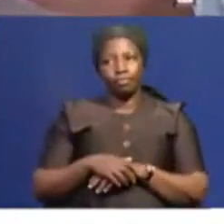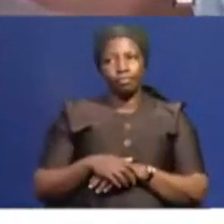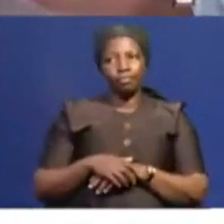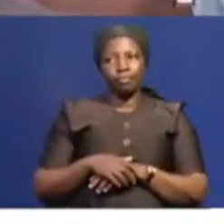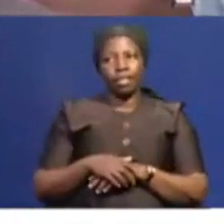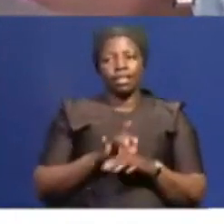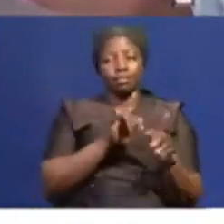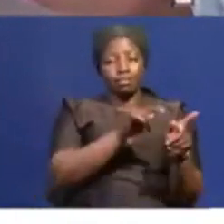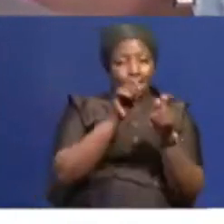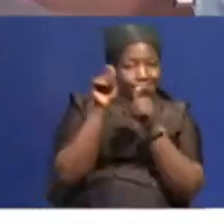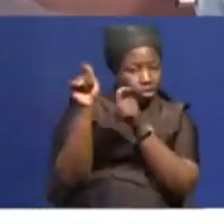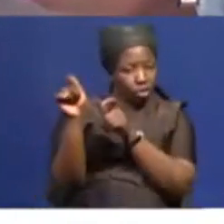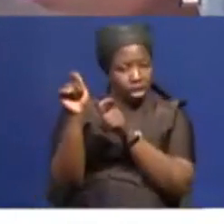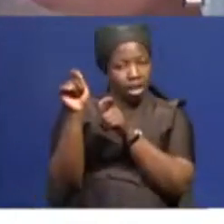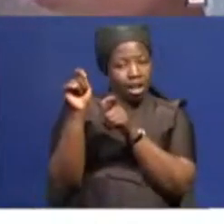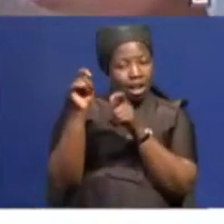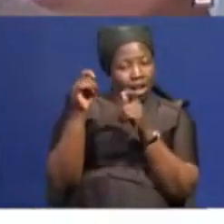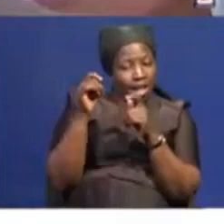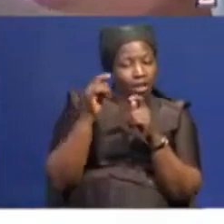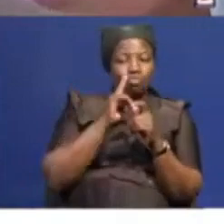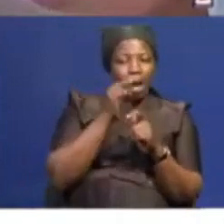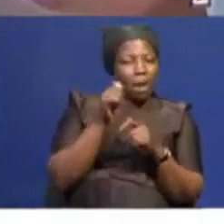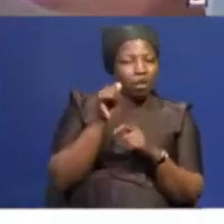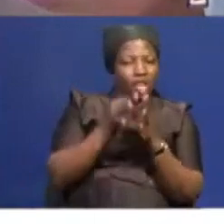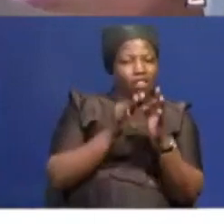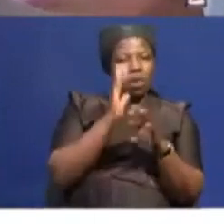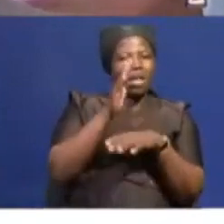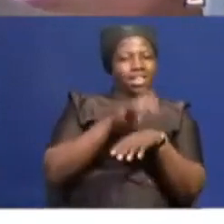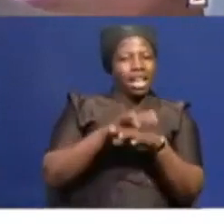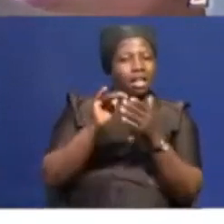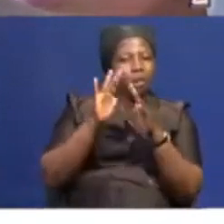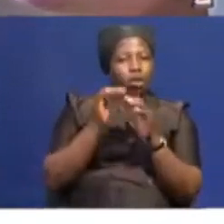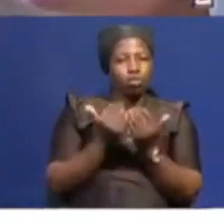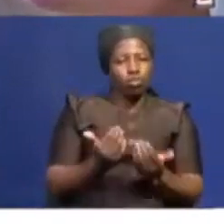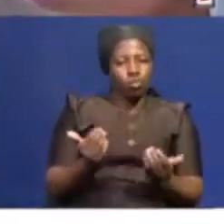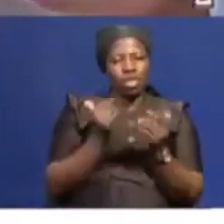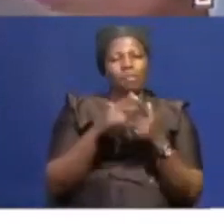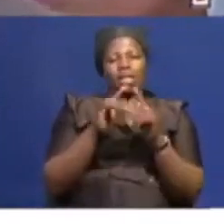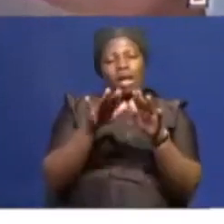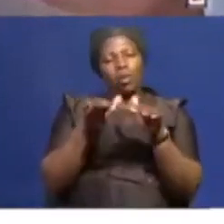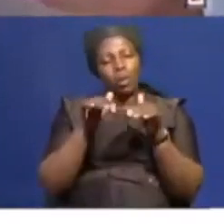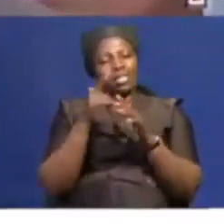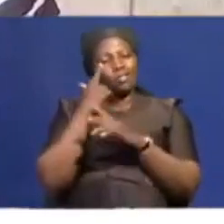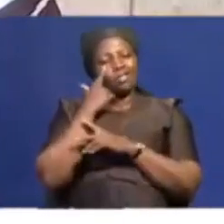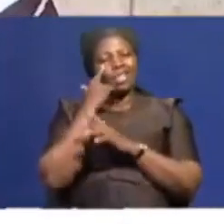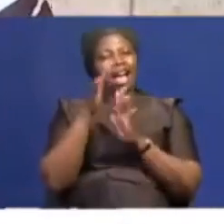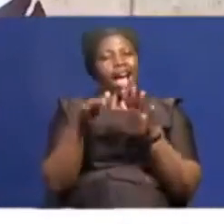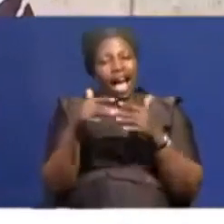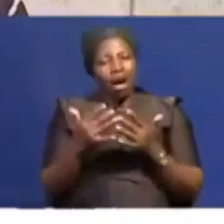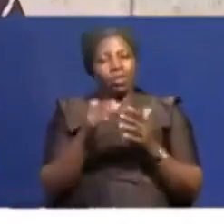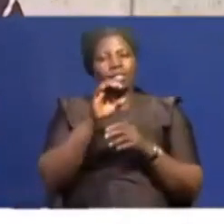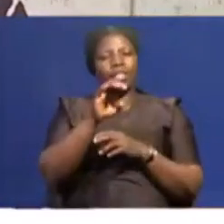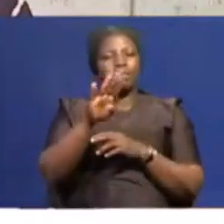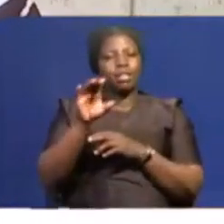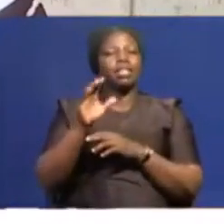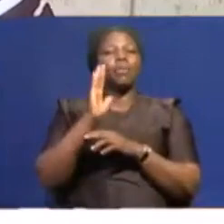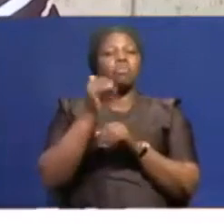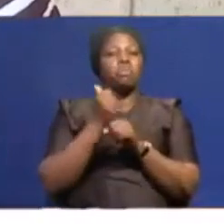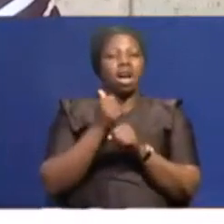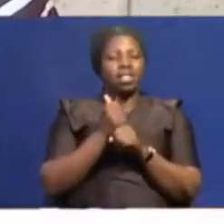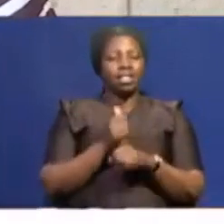I'm sure we are still waiting to see how the CBC will chip in. CBC is something